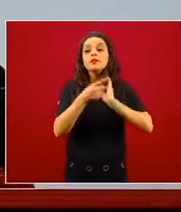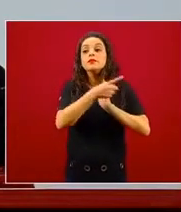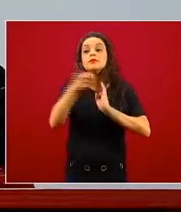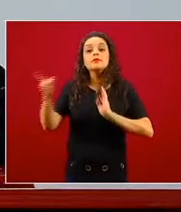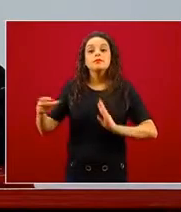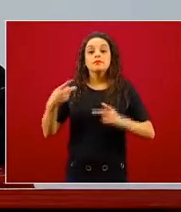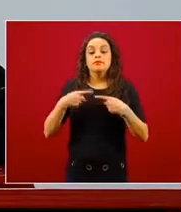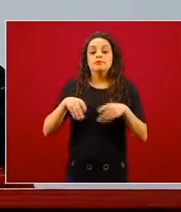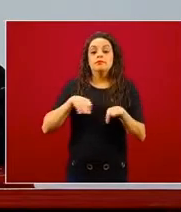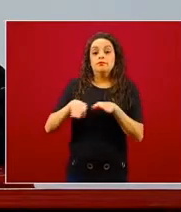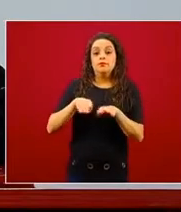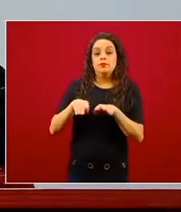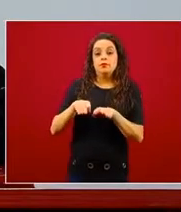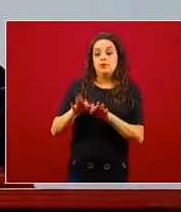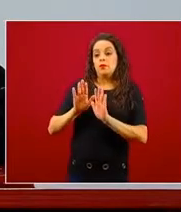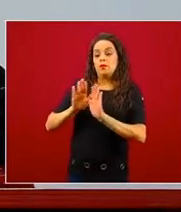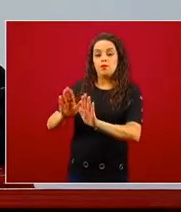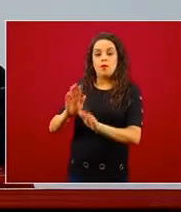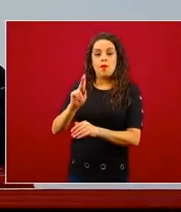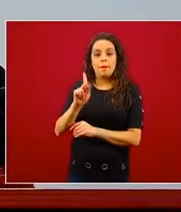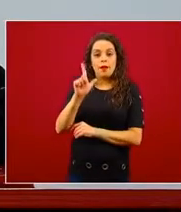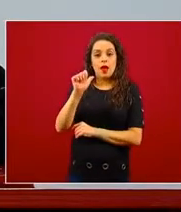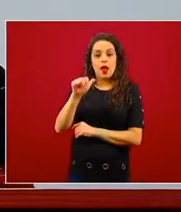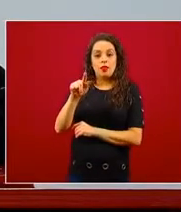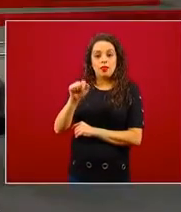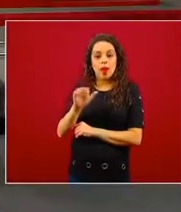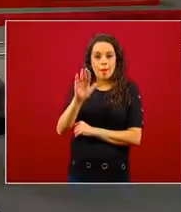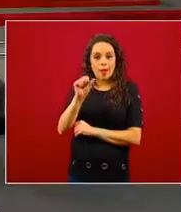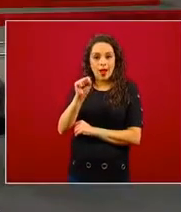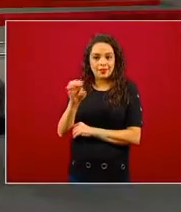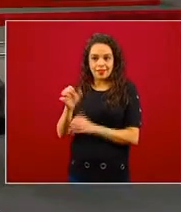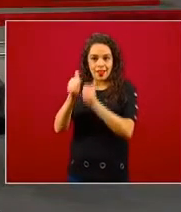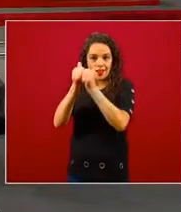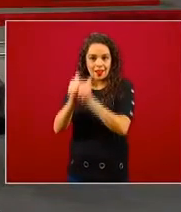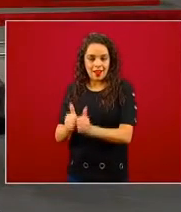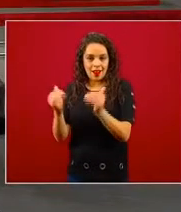day off or a sick day or their vacation.